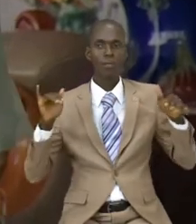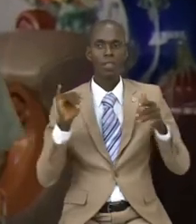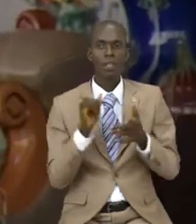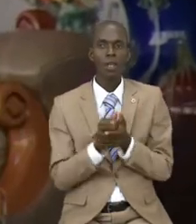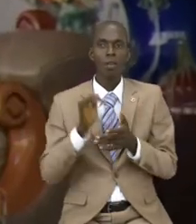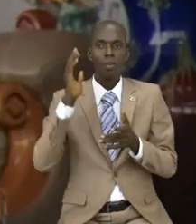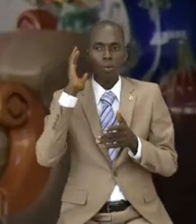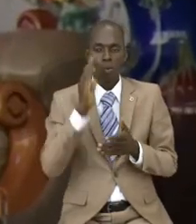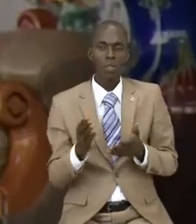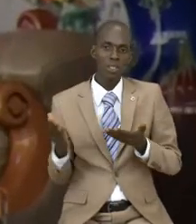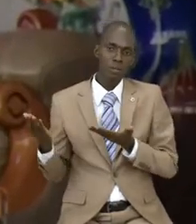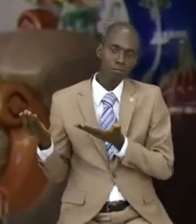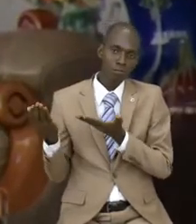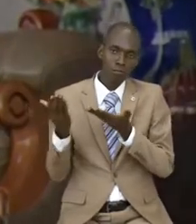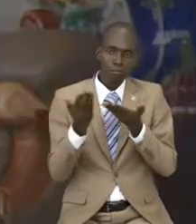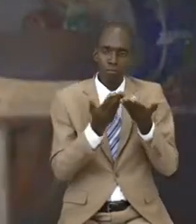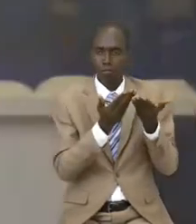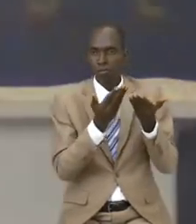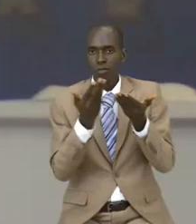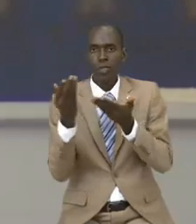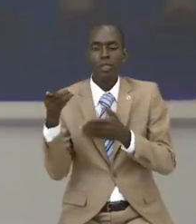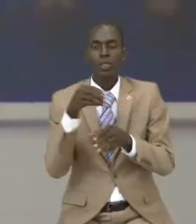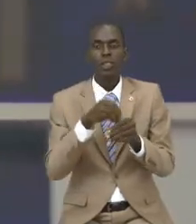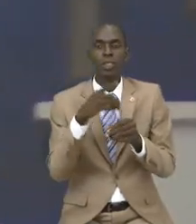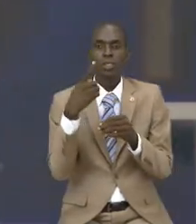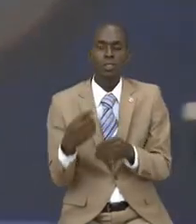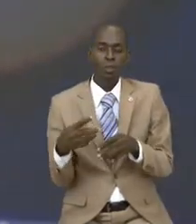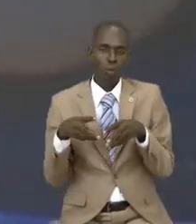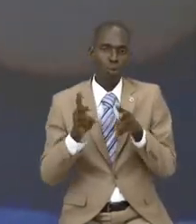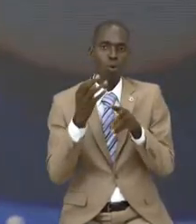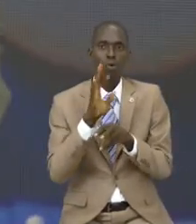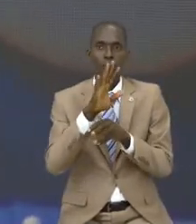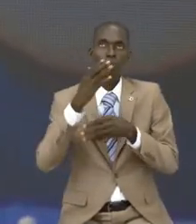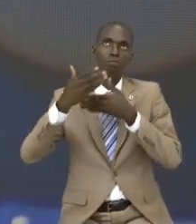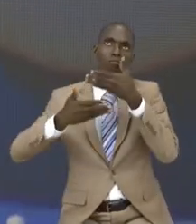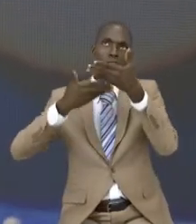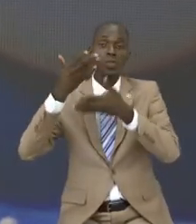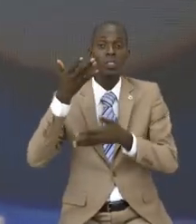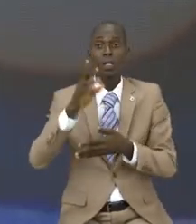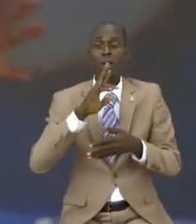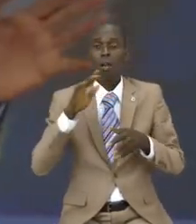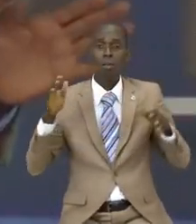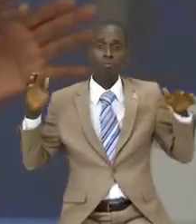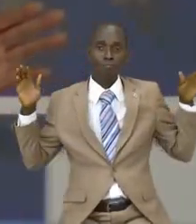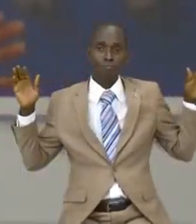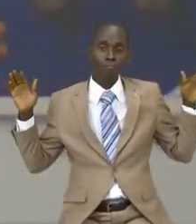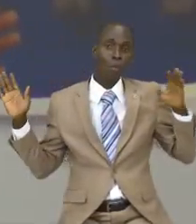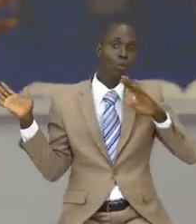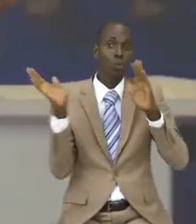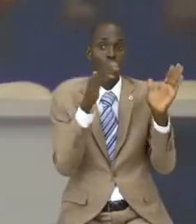you in the direction of your progress. There are winds that will